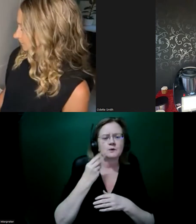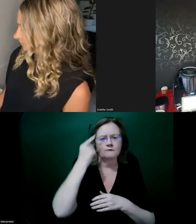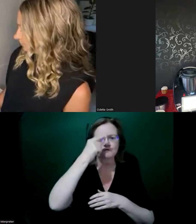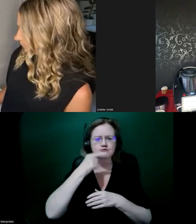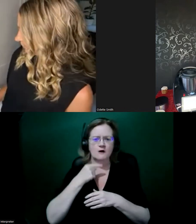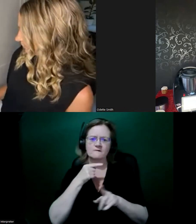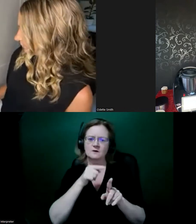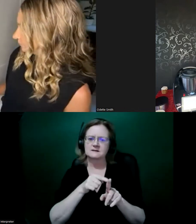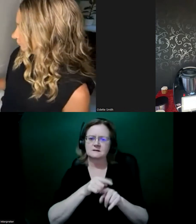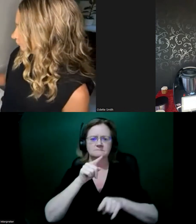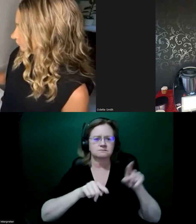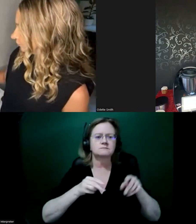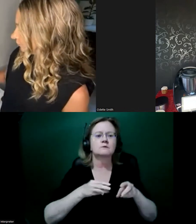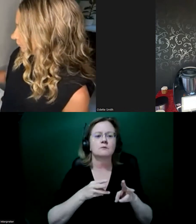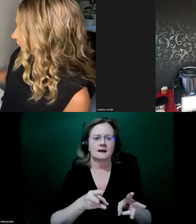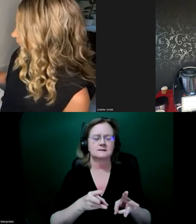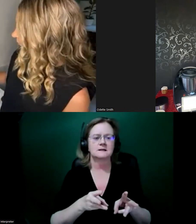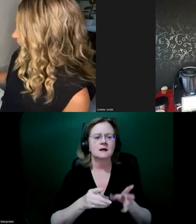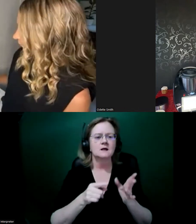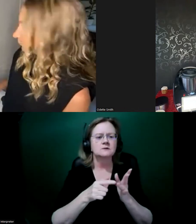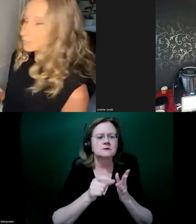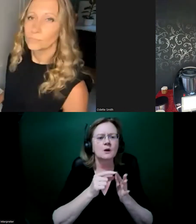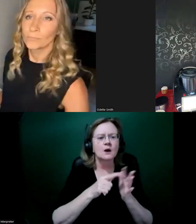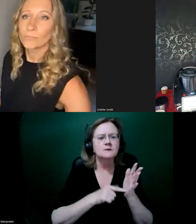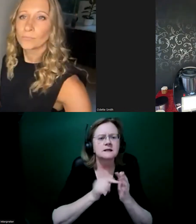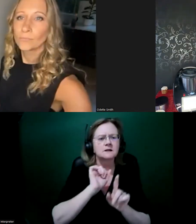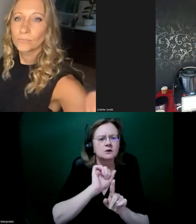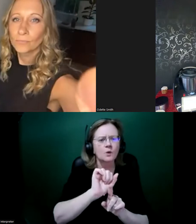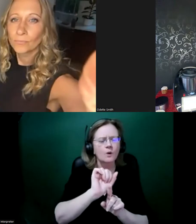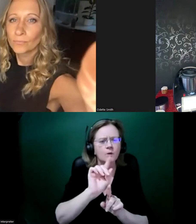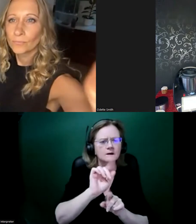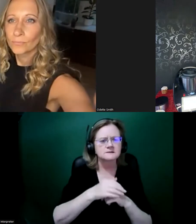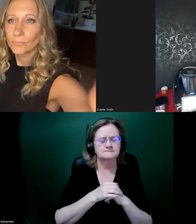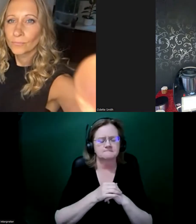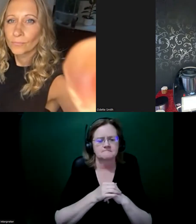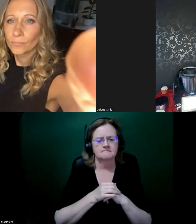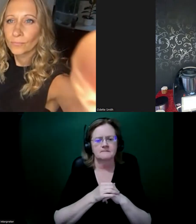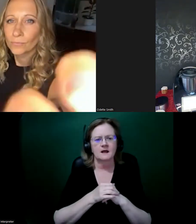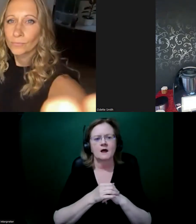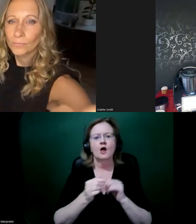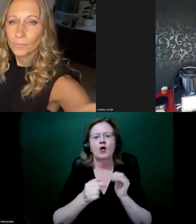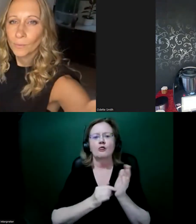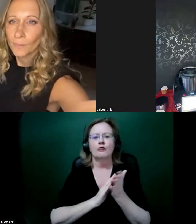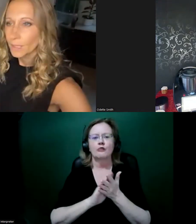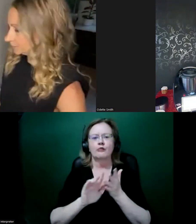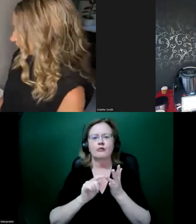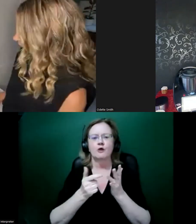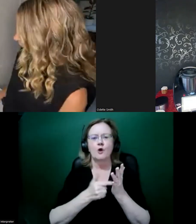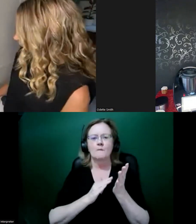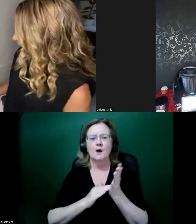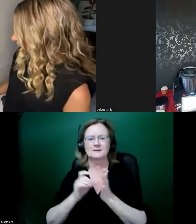really different ways. So Odette, who are you? If we want to follow you? So my Instagram is Thermodette on Instagram and